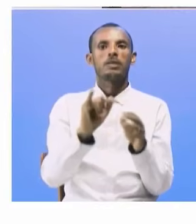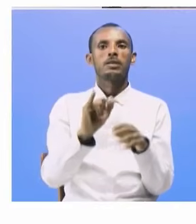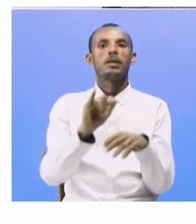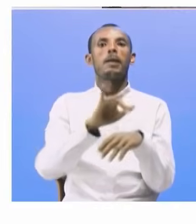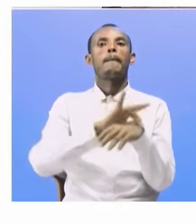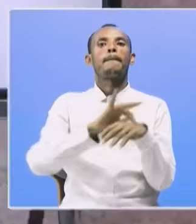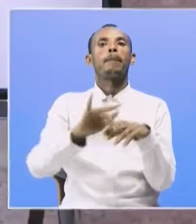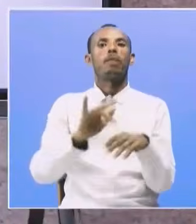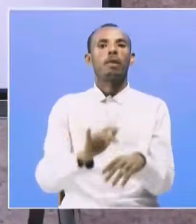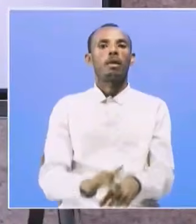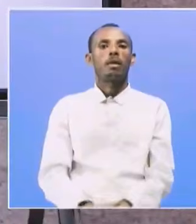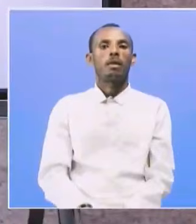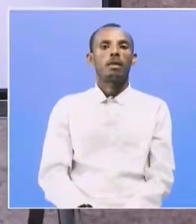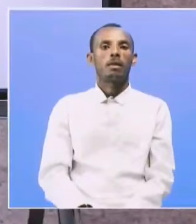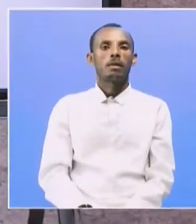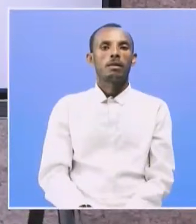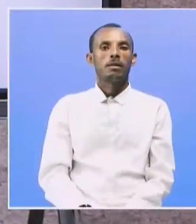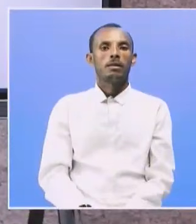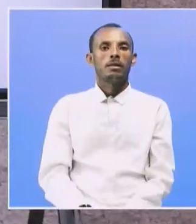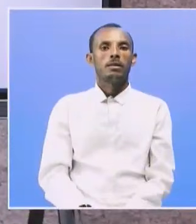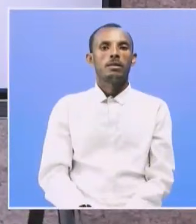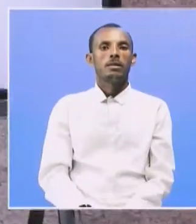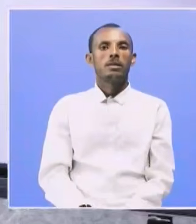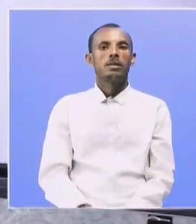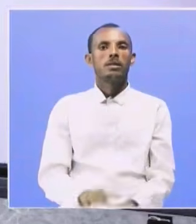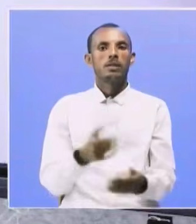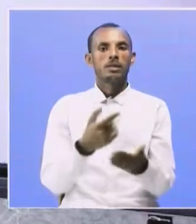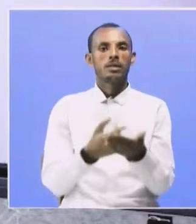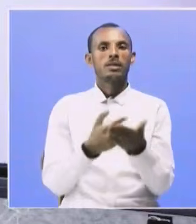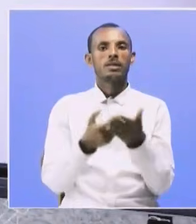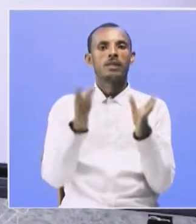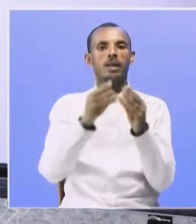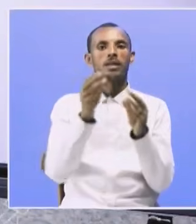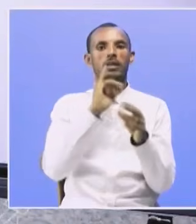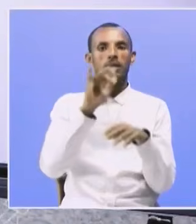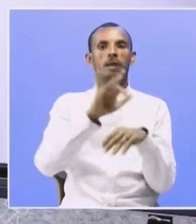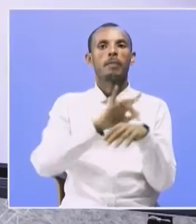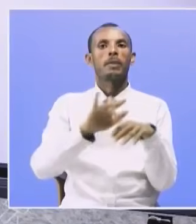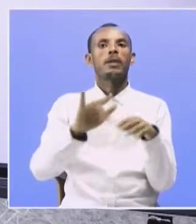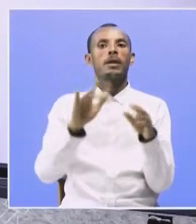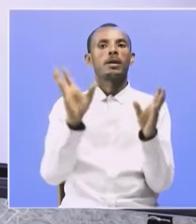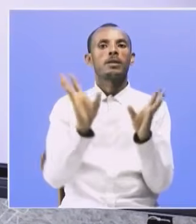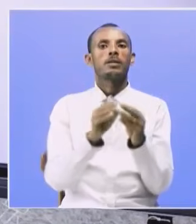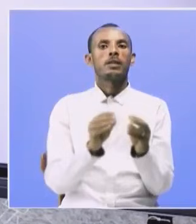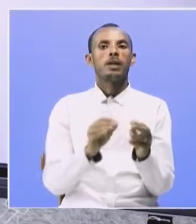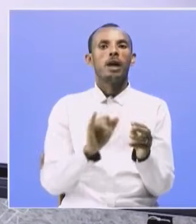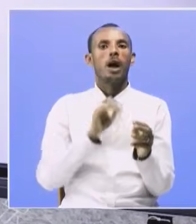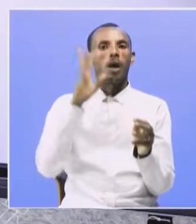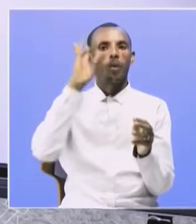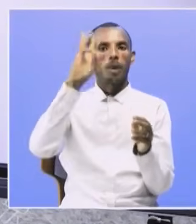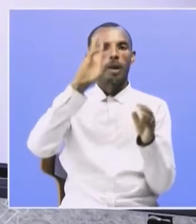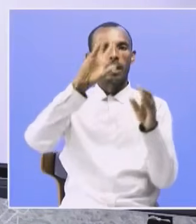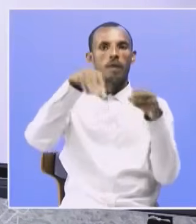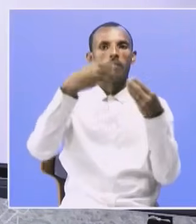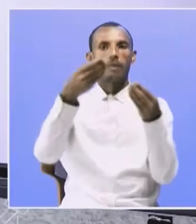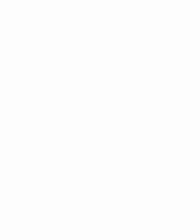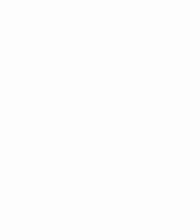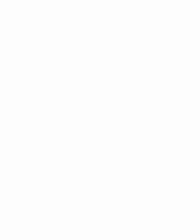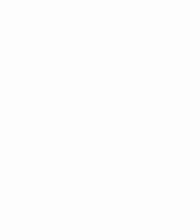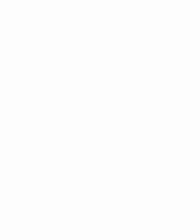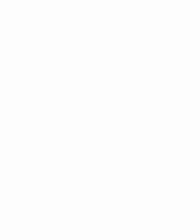given. Is this set an empty set? I'll give you 10 seconds for this